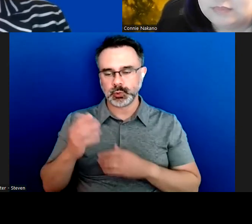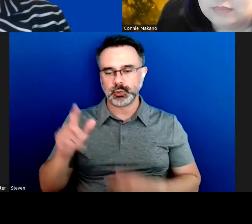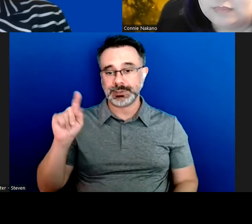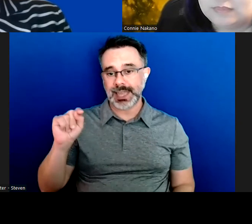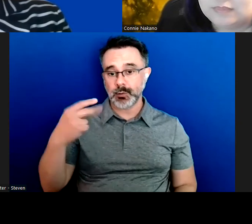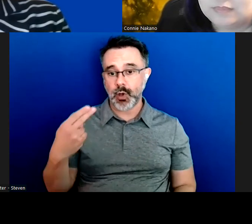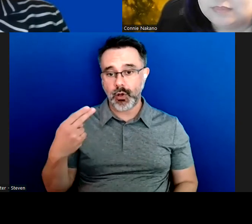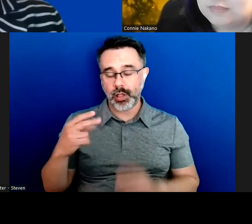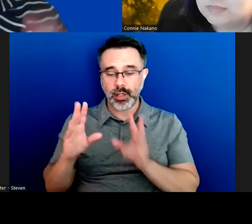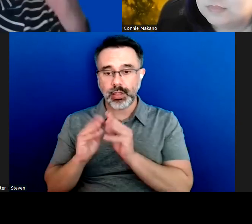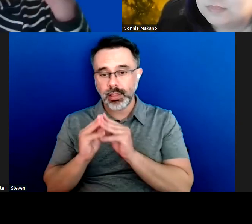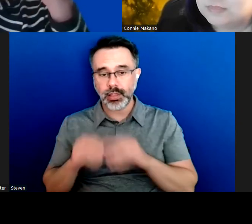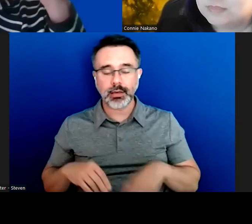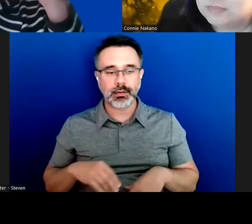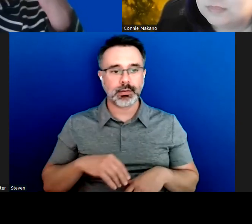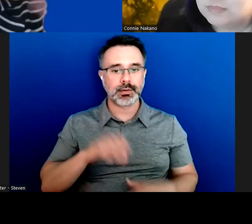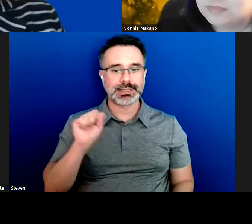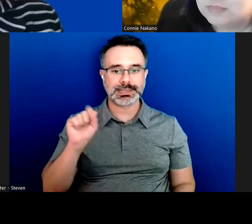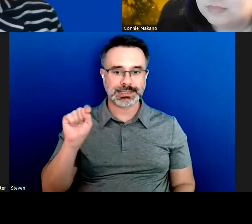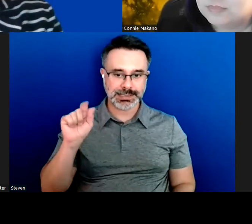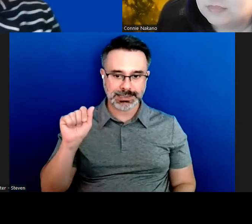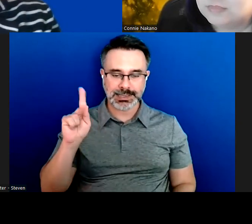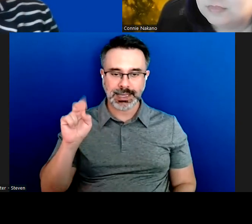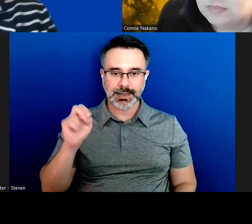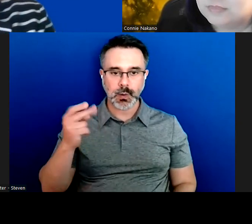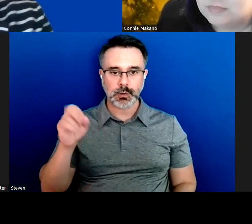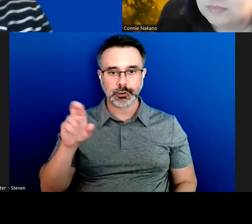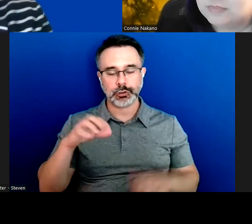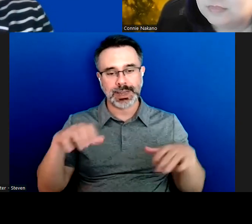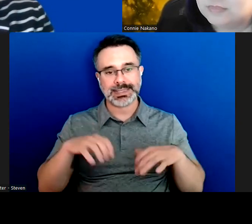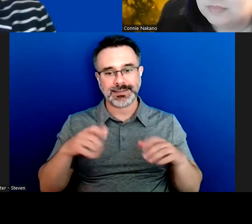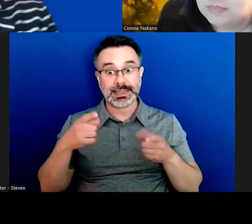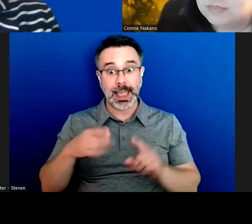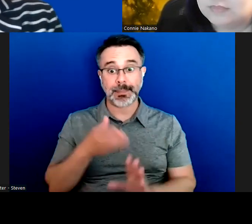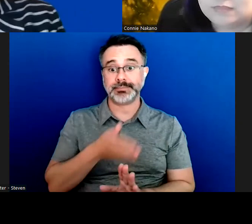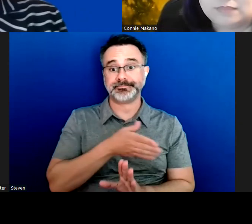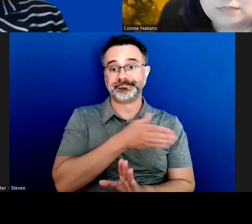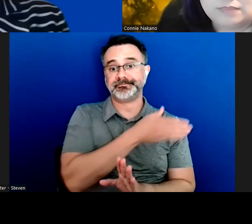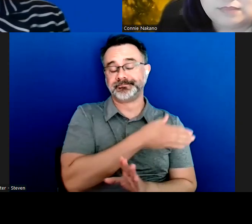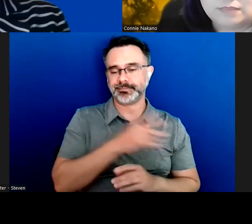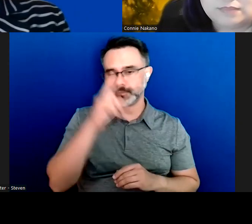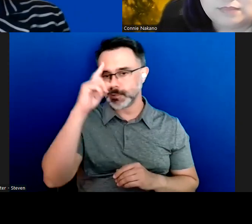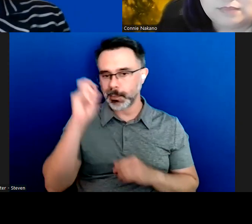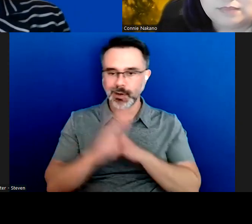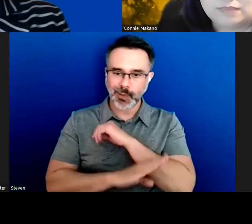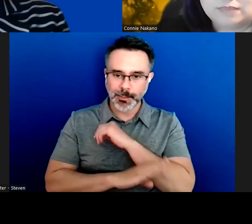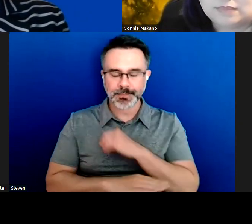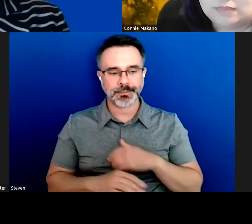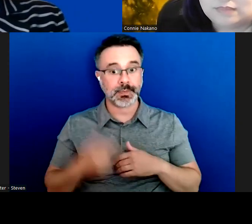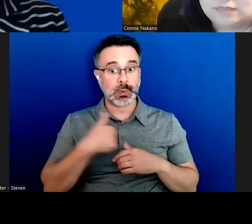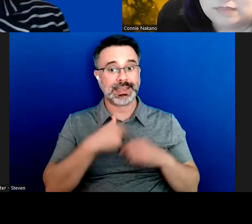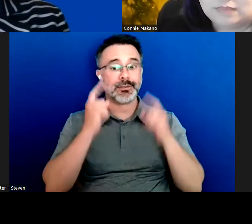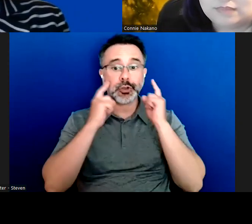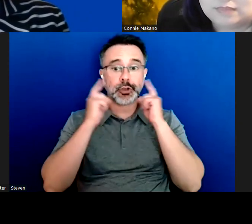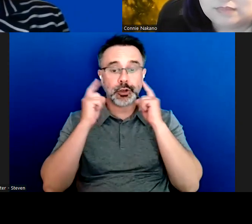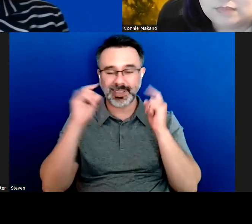and stakeholder activities that happened over the summer and the fall. What we have heard in the feedback is that